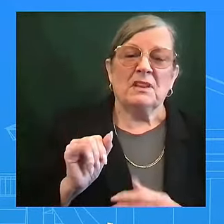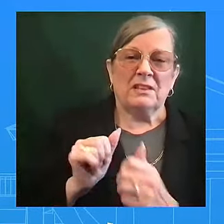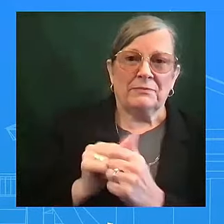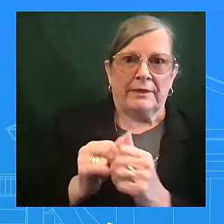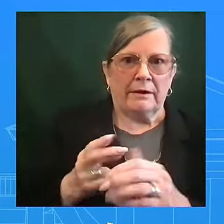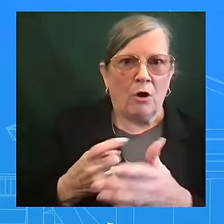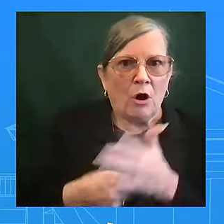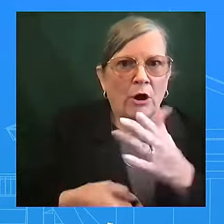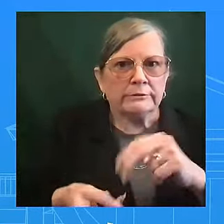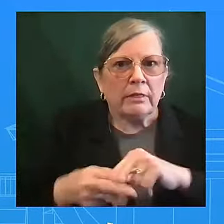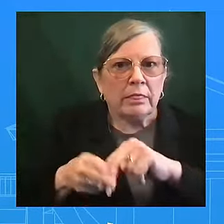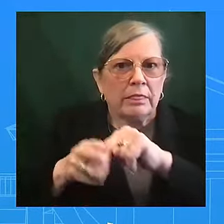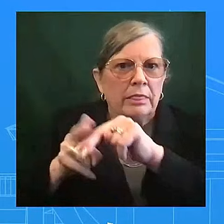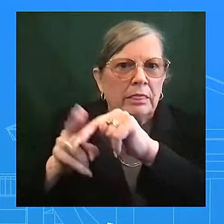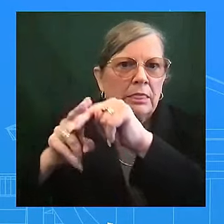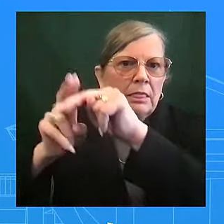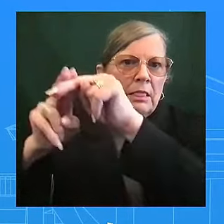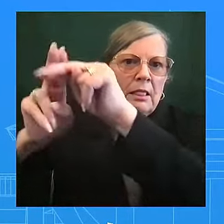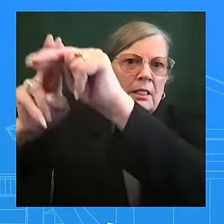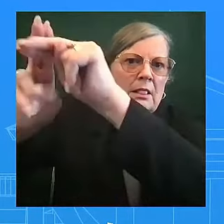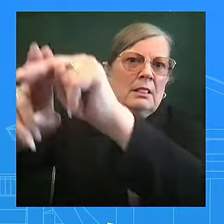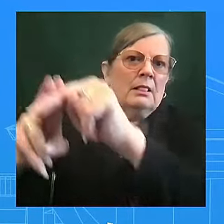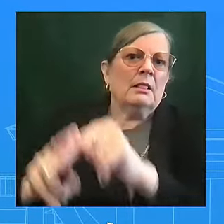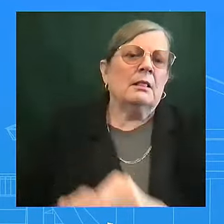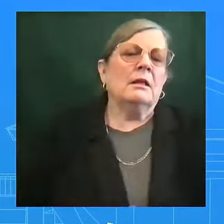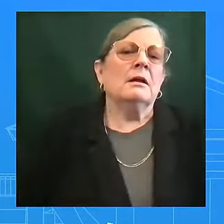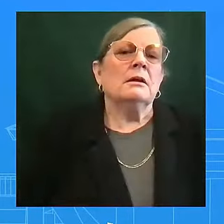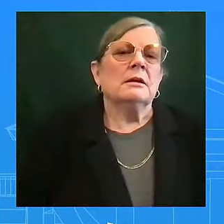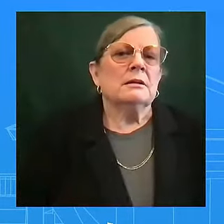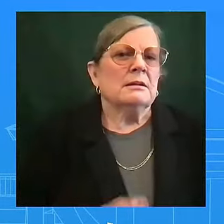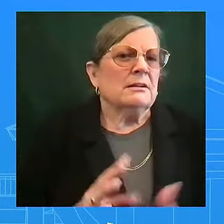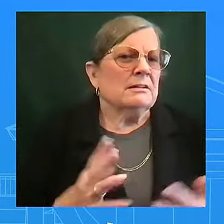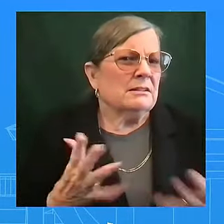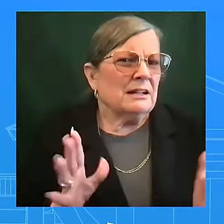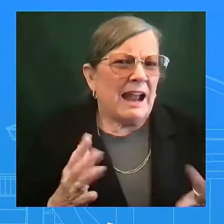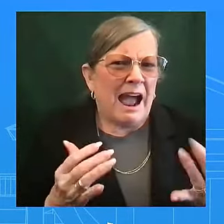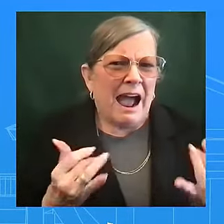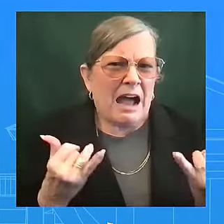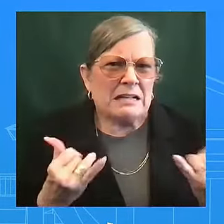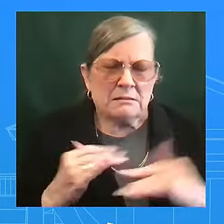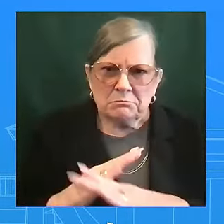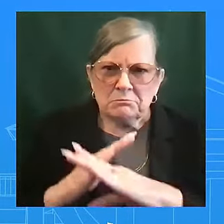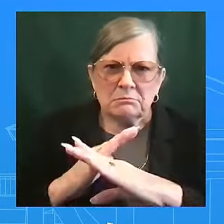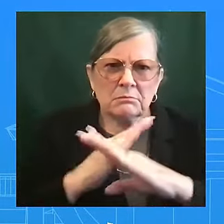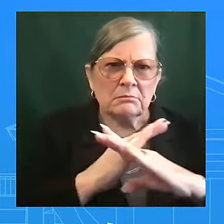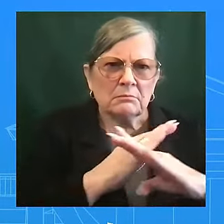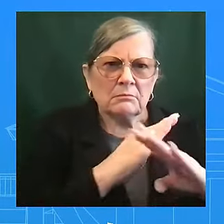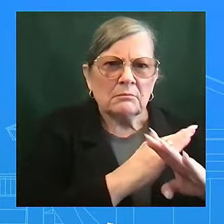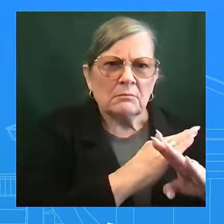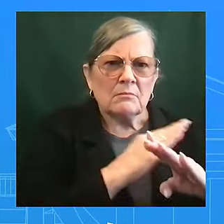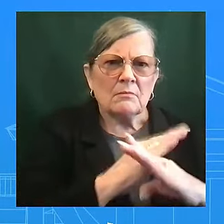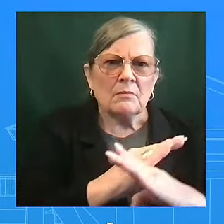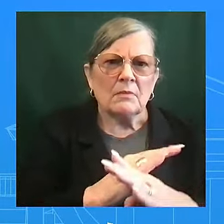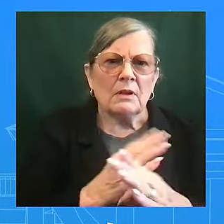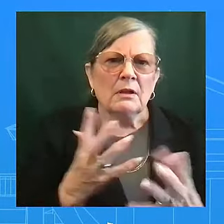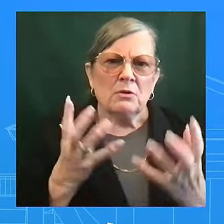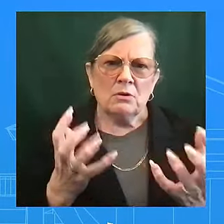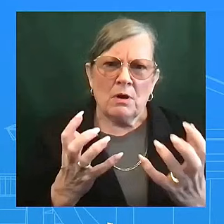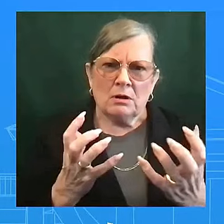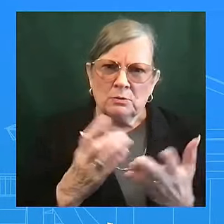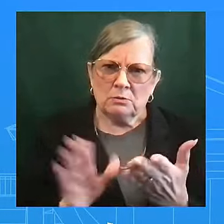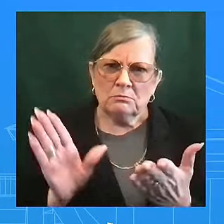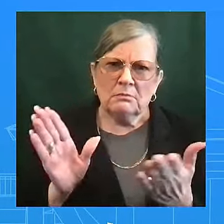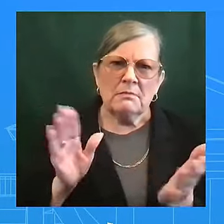the American people. And so, to be clear, lowering cost on medical care and